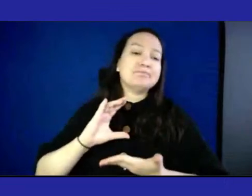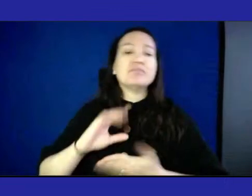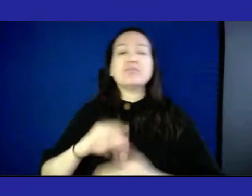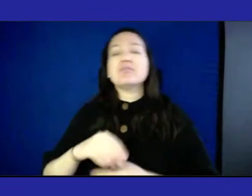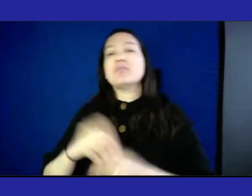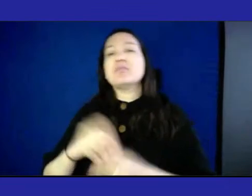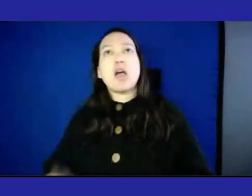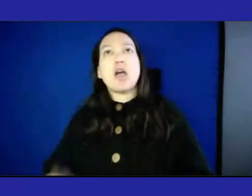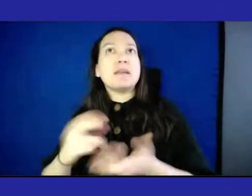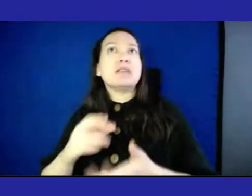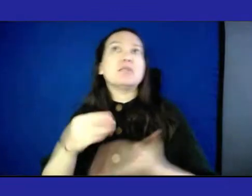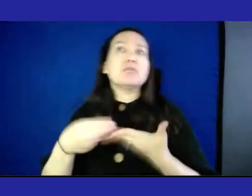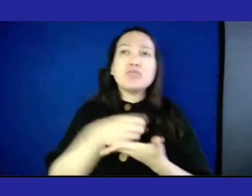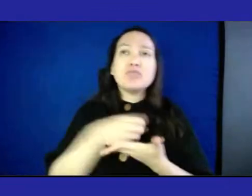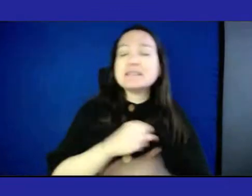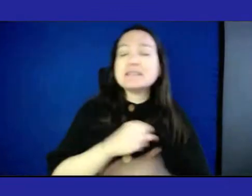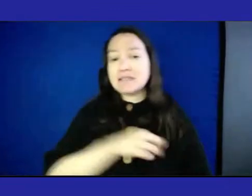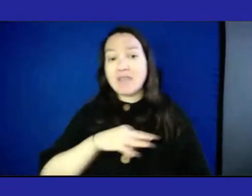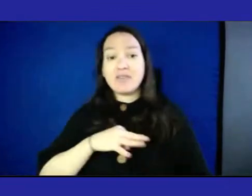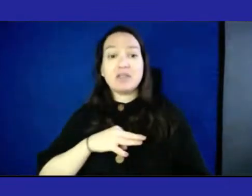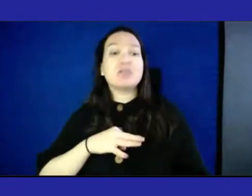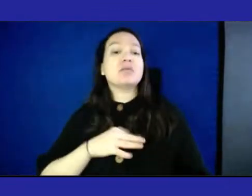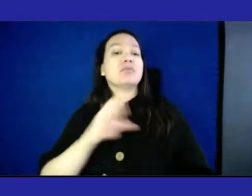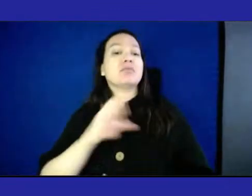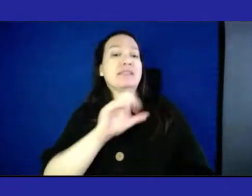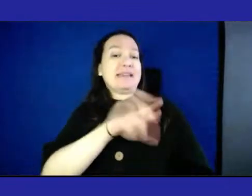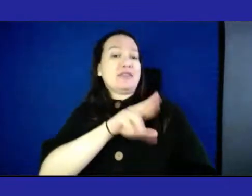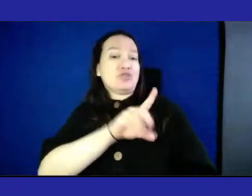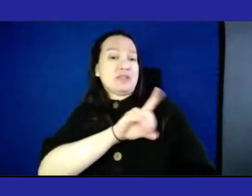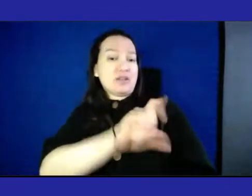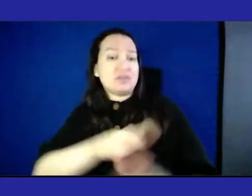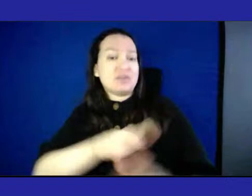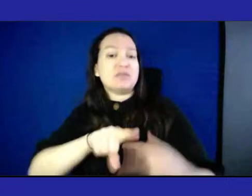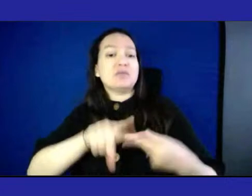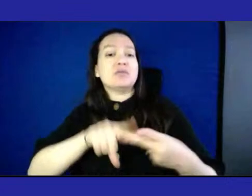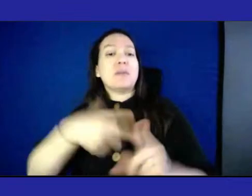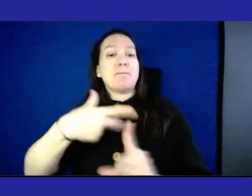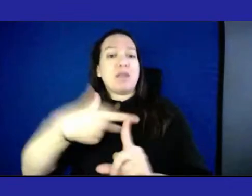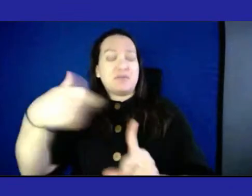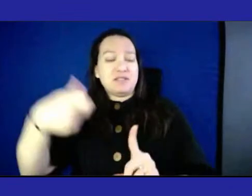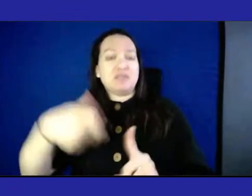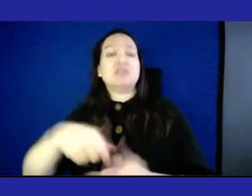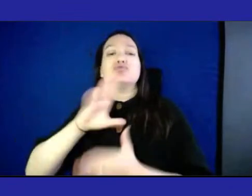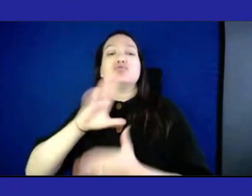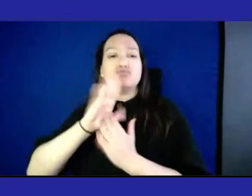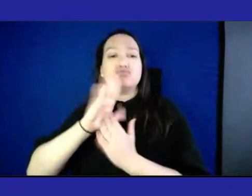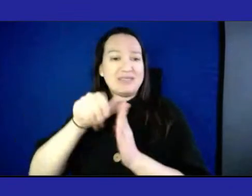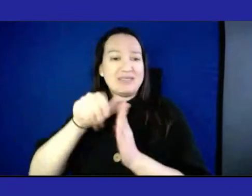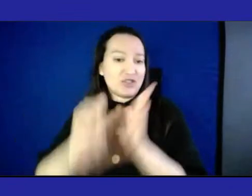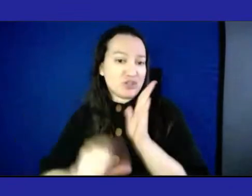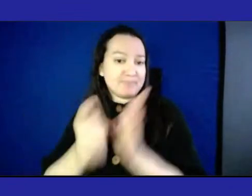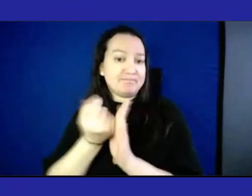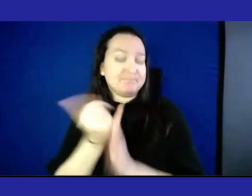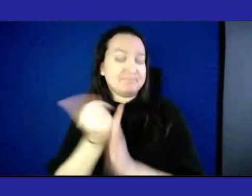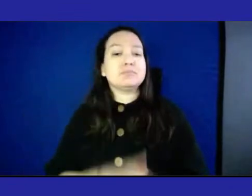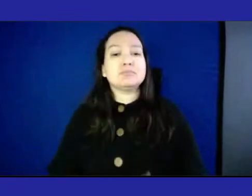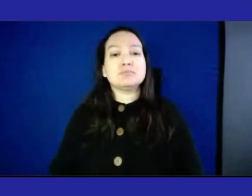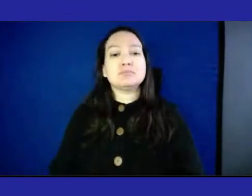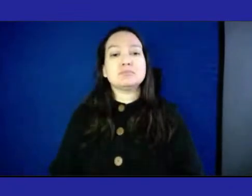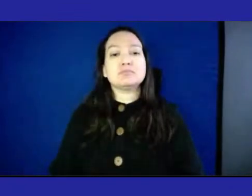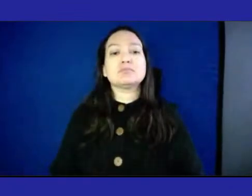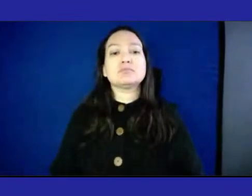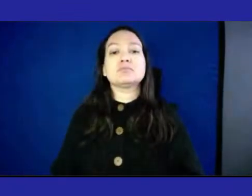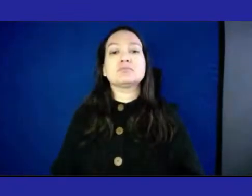then clinical metrics, cancer diagnosis, biopsies, and resections. Next slide. So our fiscal